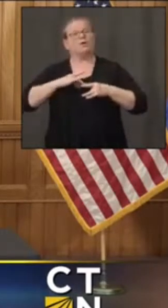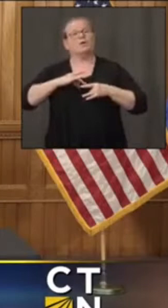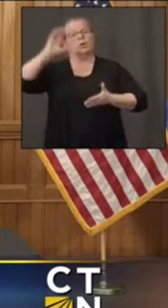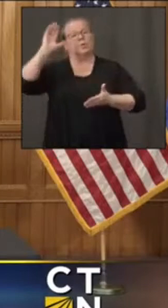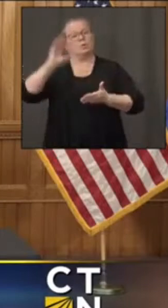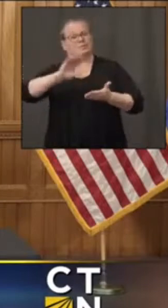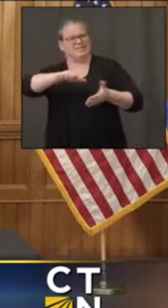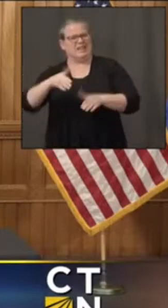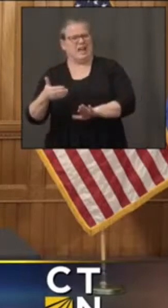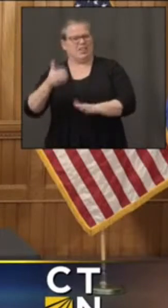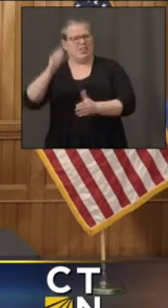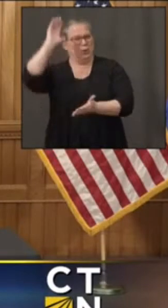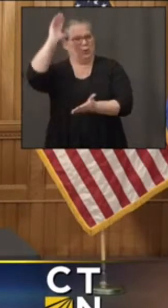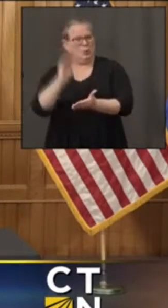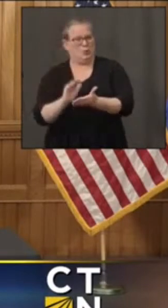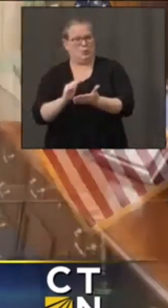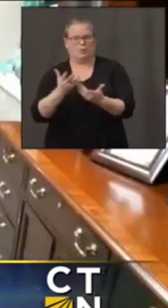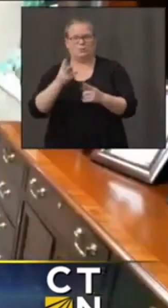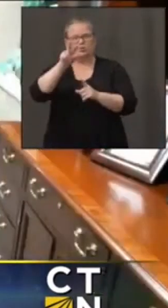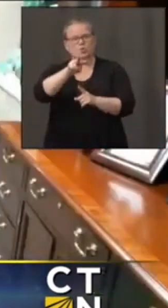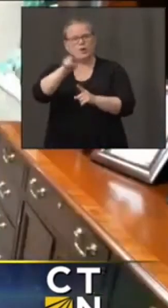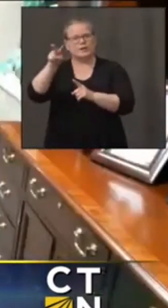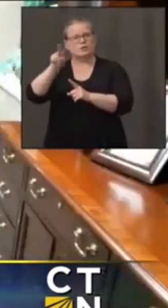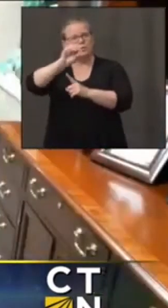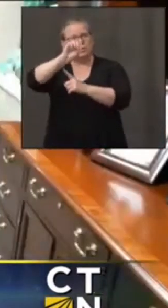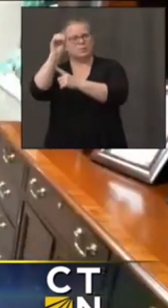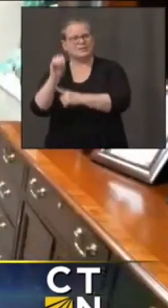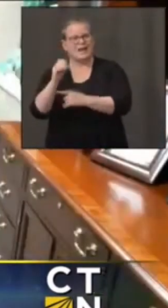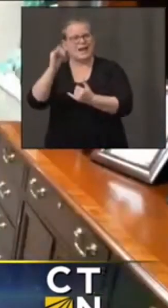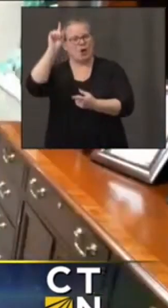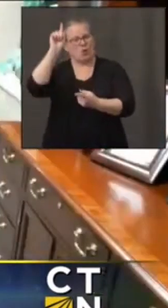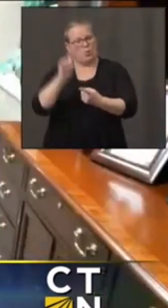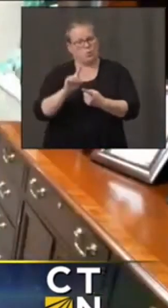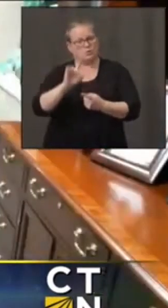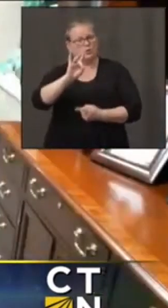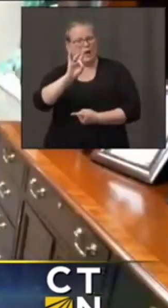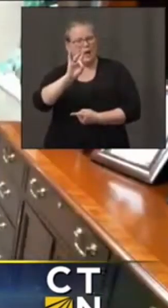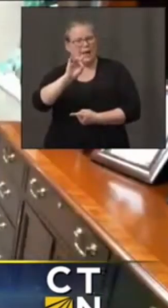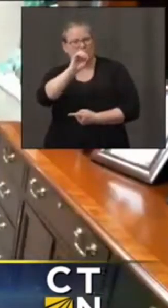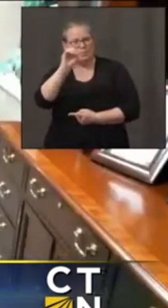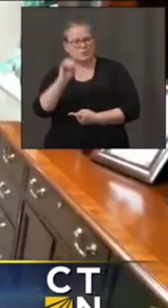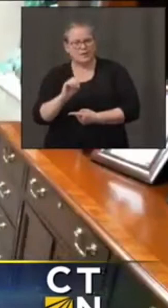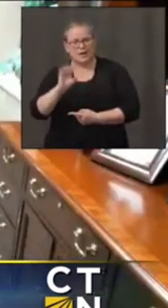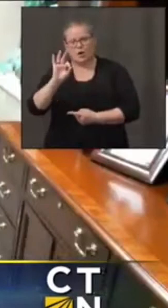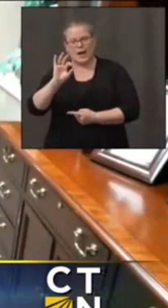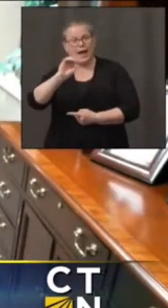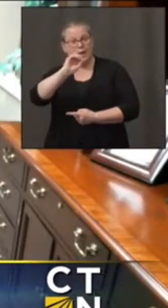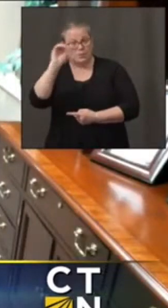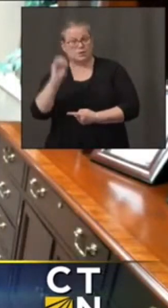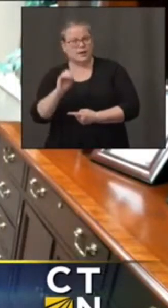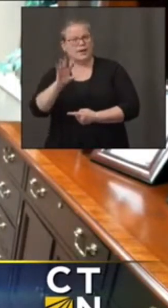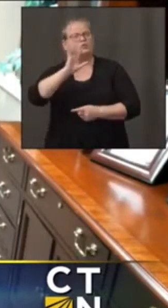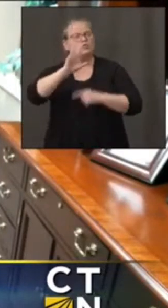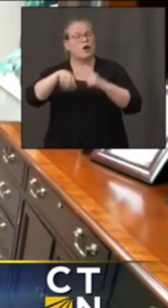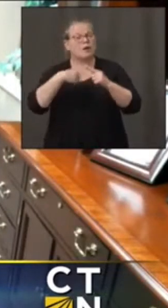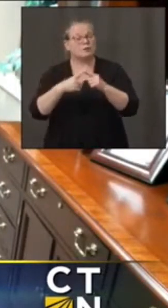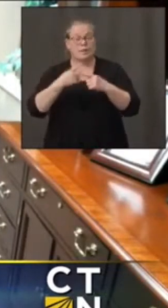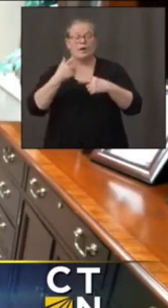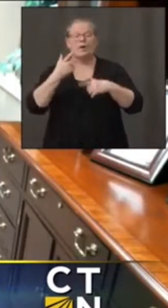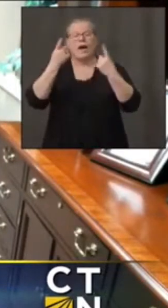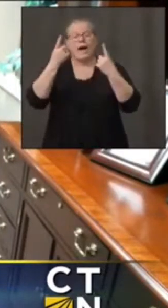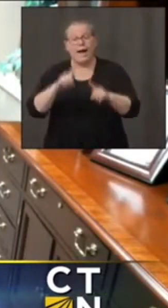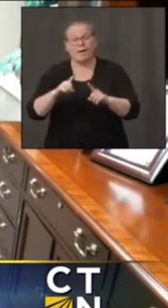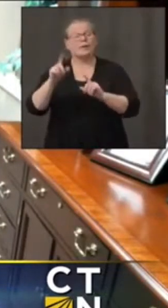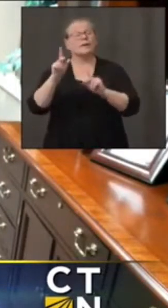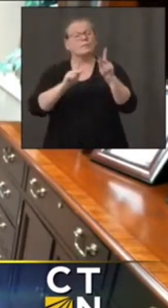to somewhere around 8 or 9% in your system, and you talked about more younger people becoming infected. My